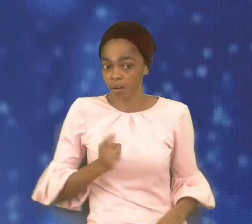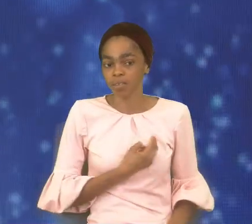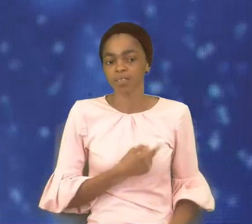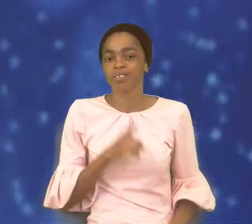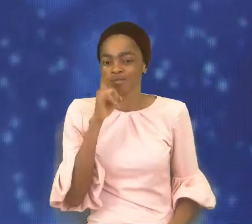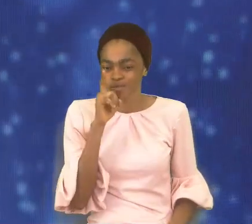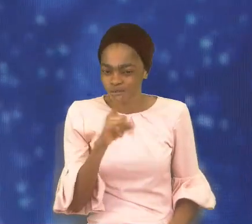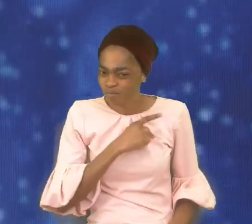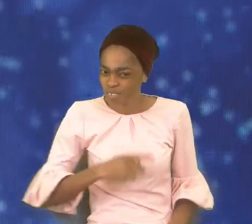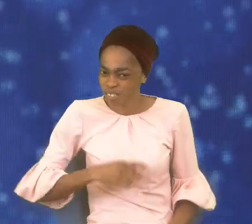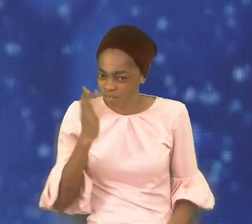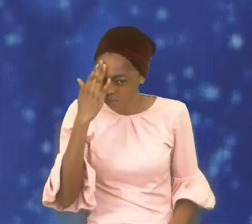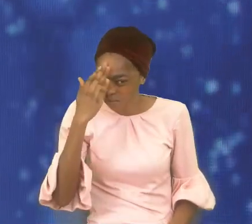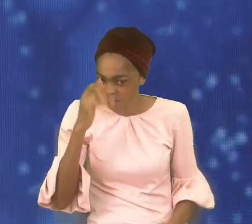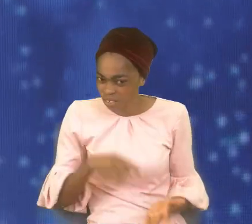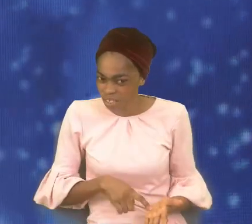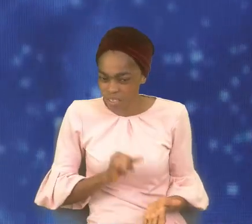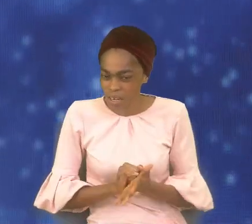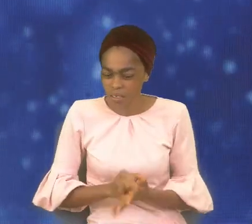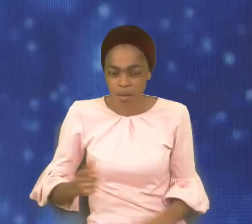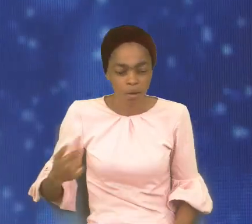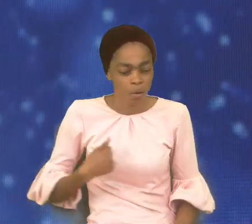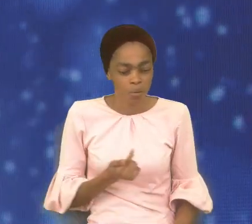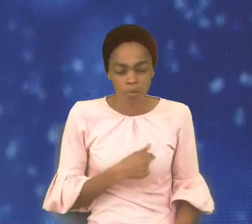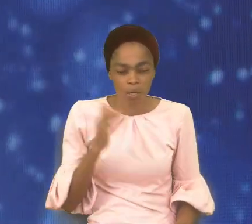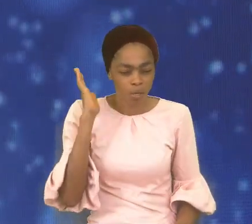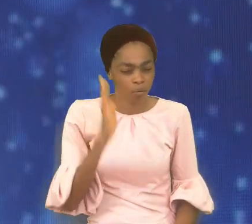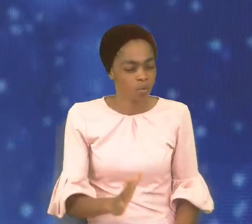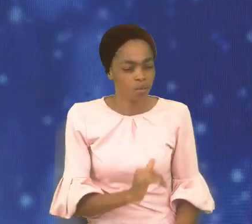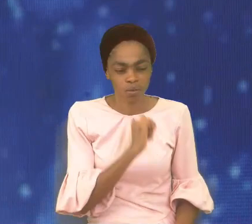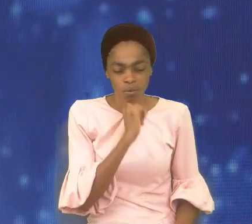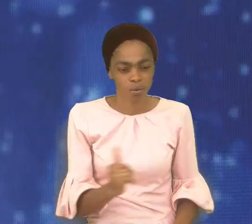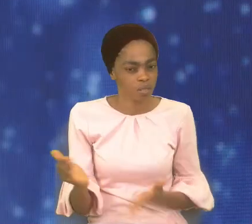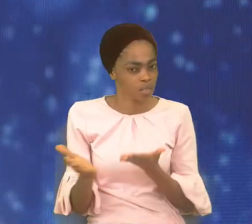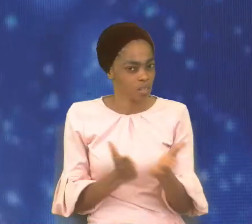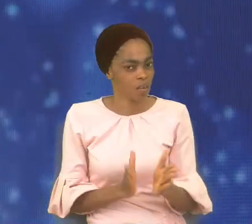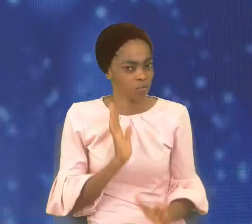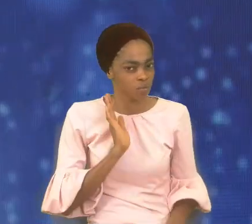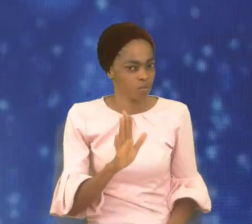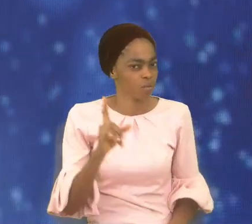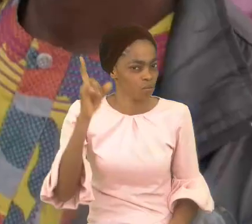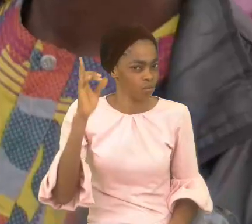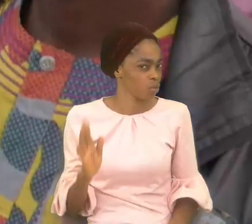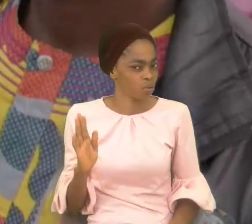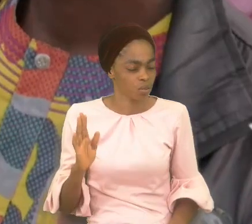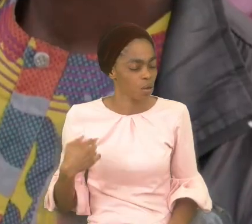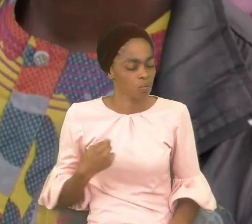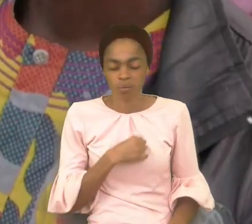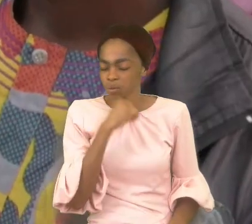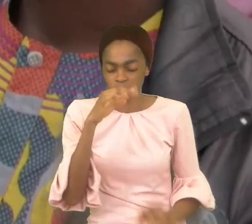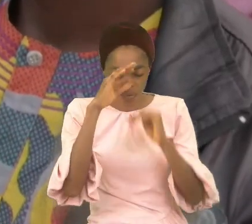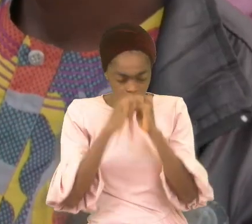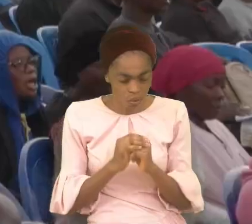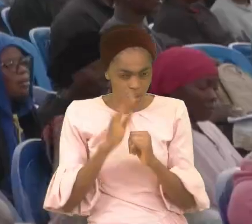thy gods, nor worship the golden image that thou hast set up. Somebody give me a great